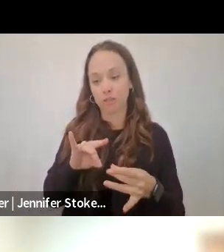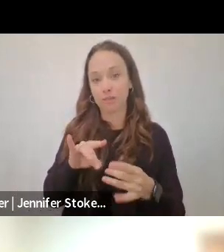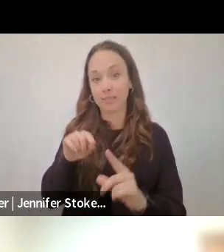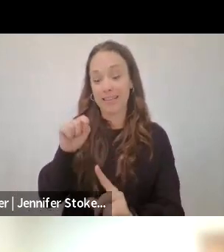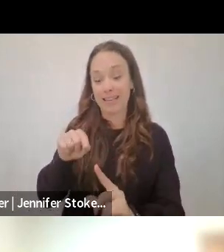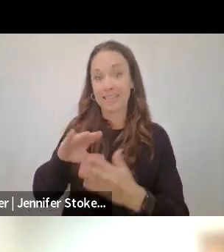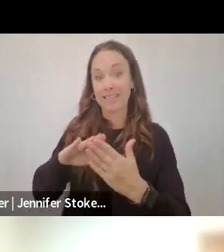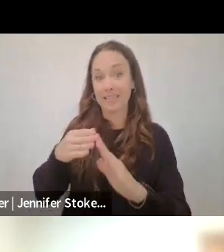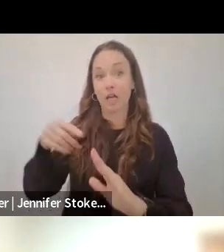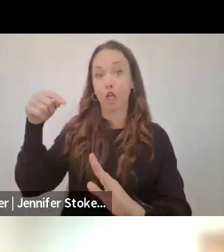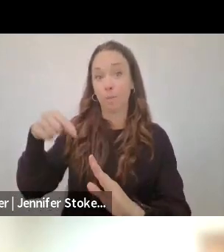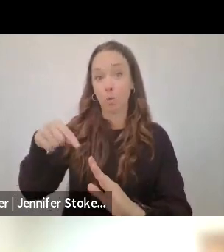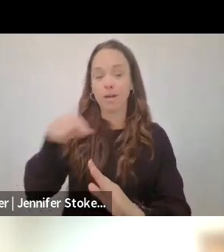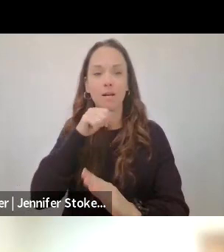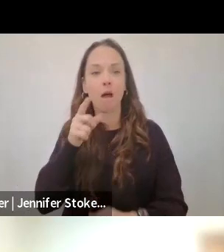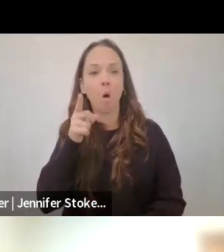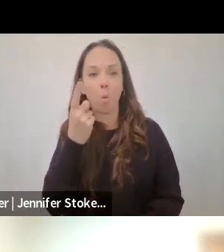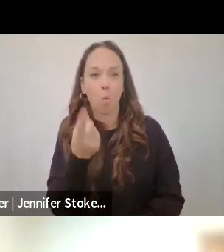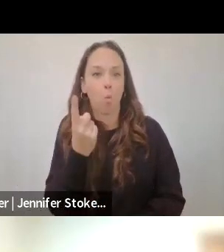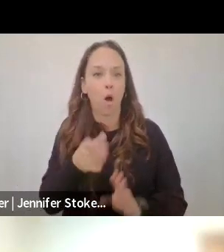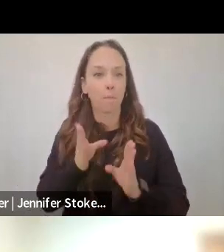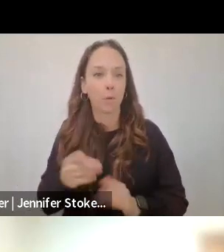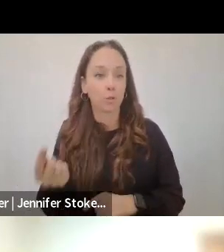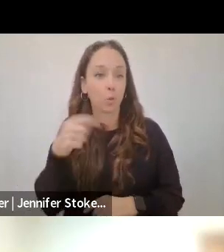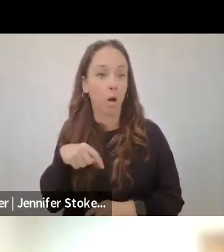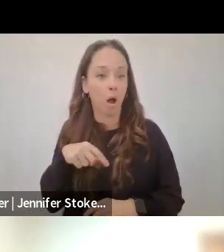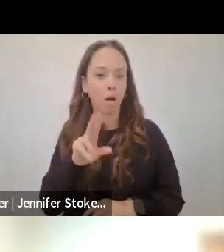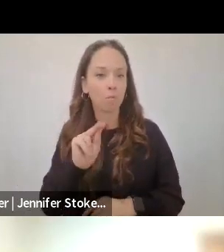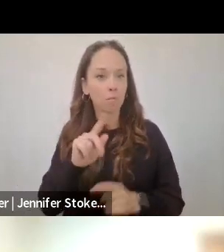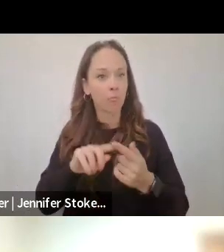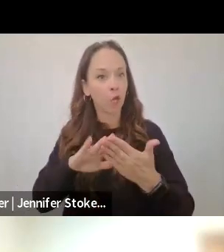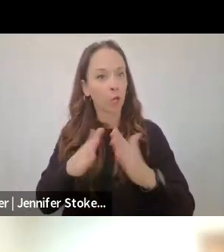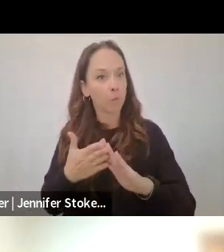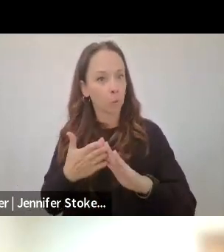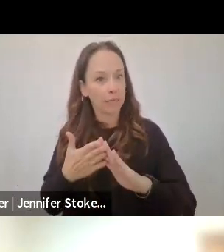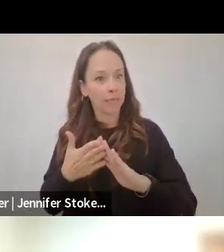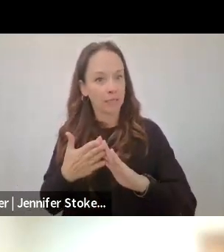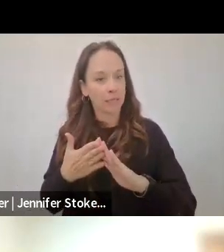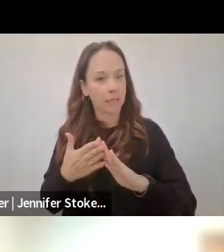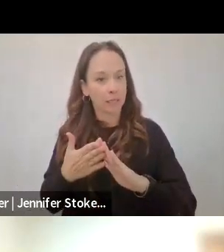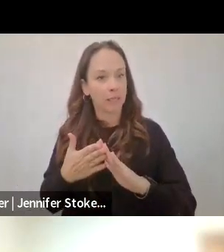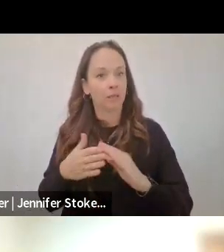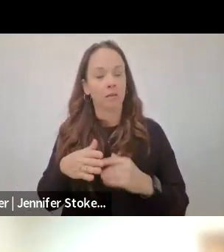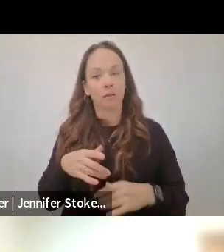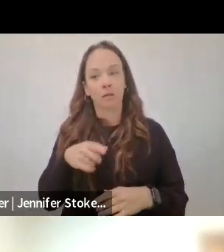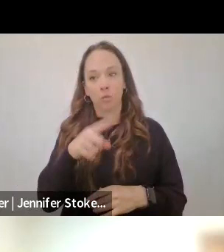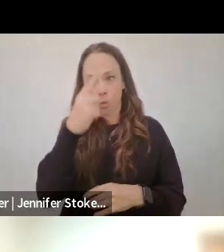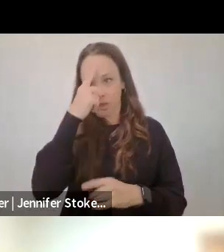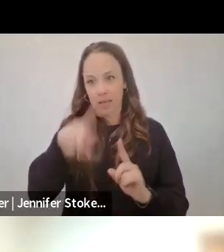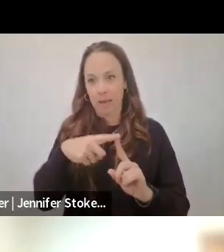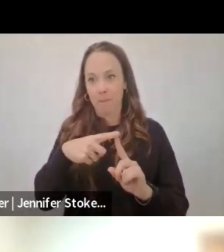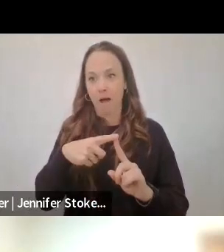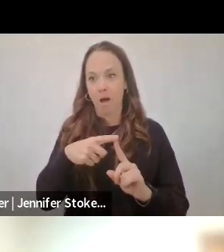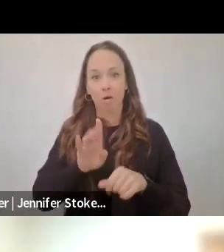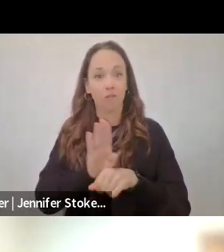the individuals who are coming to your facility, but if you want to put on your business hat or